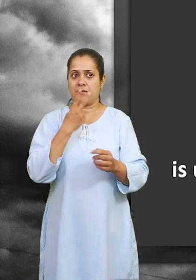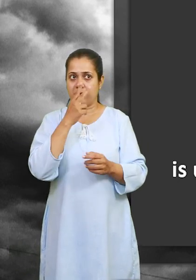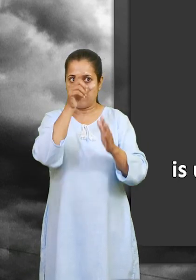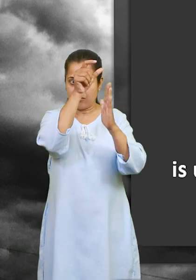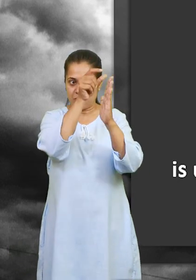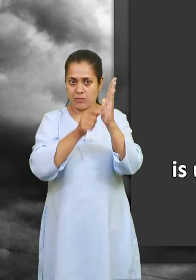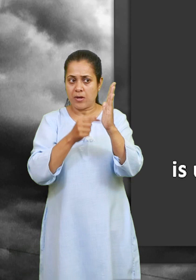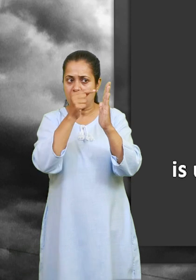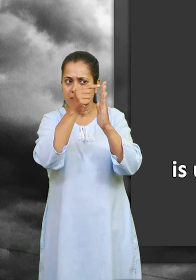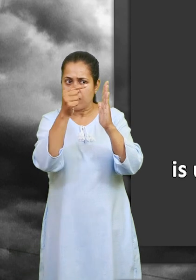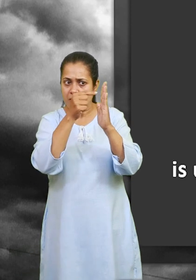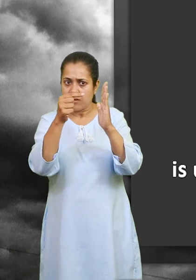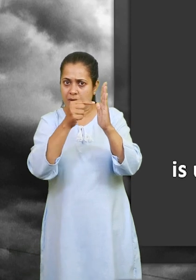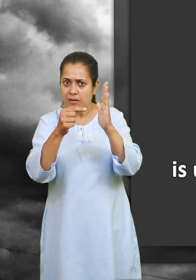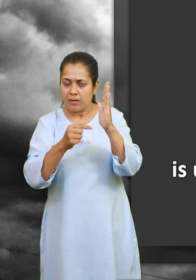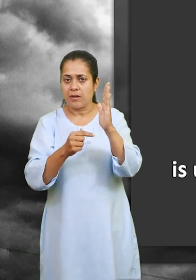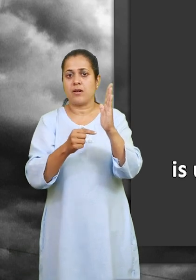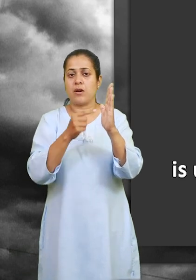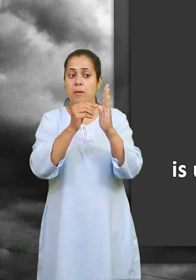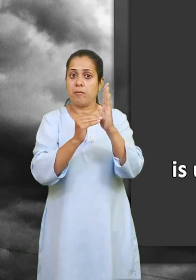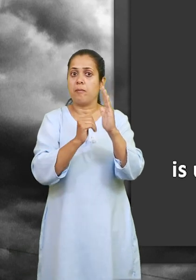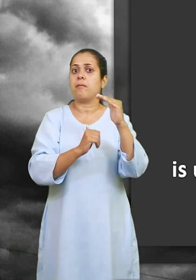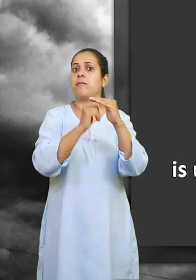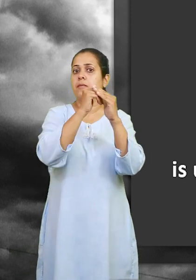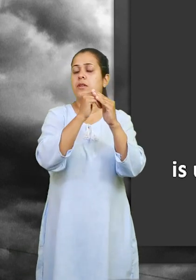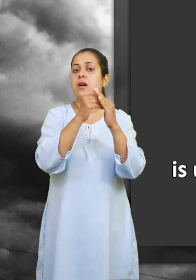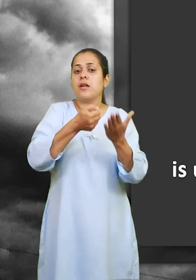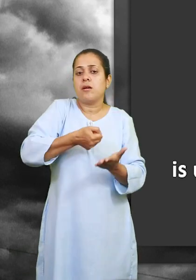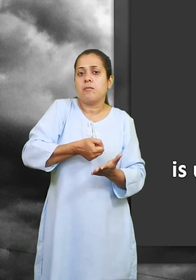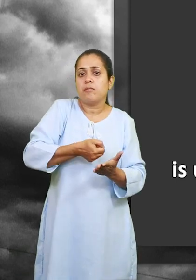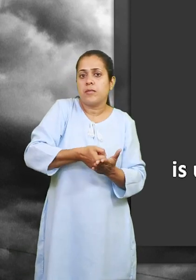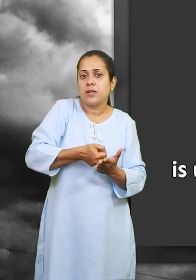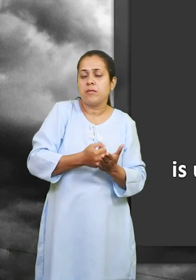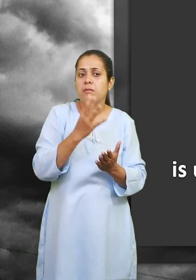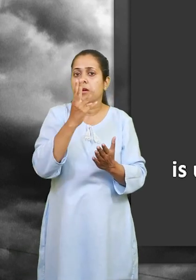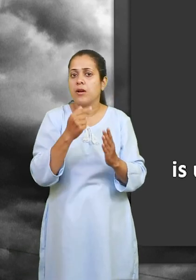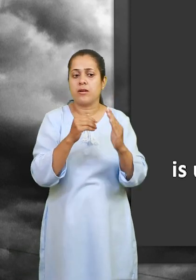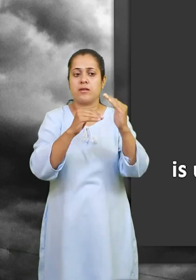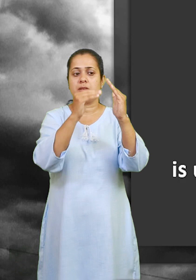will calculate the major temperature and also the minimum temperature.